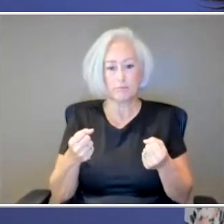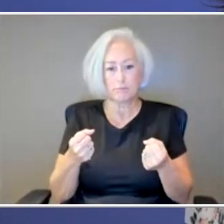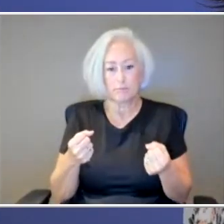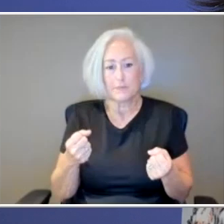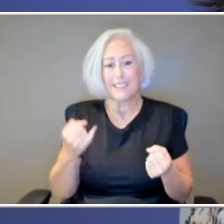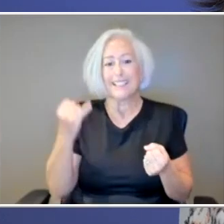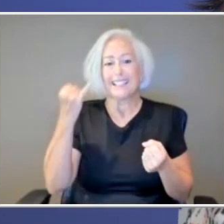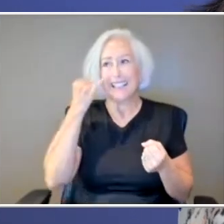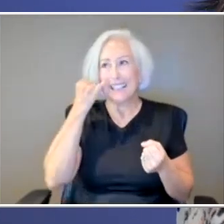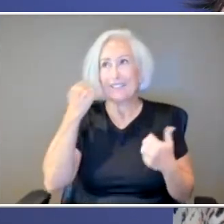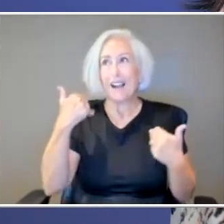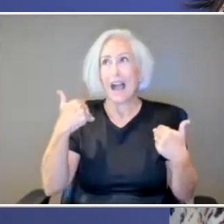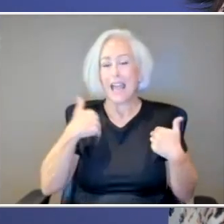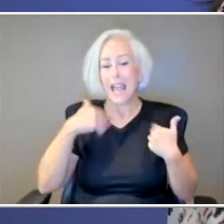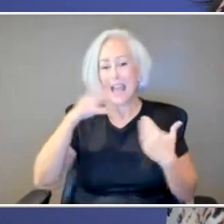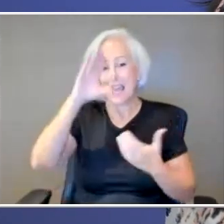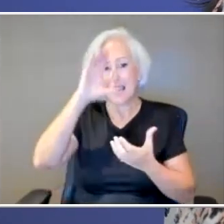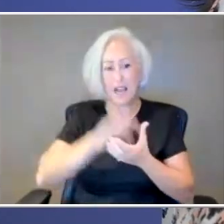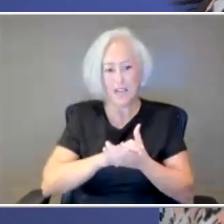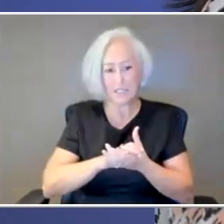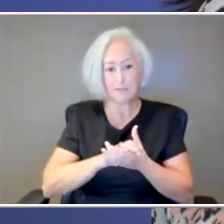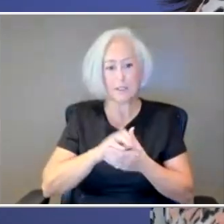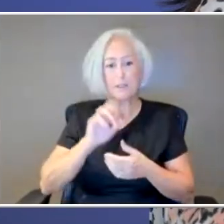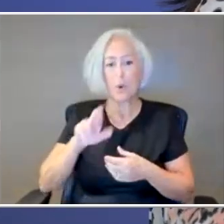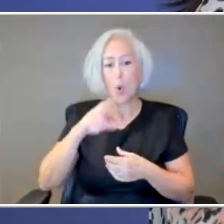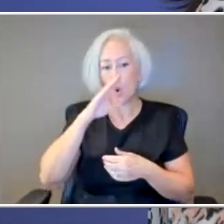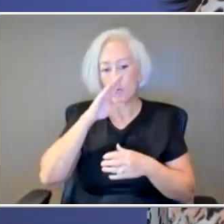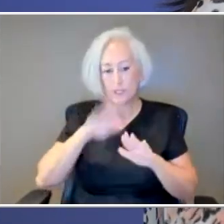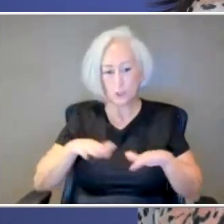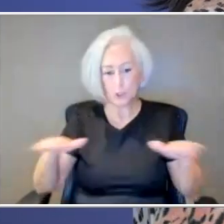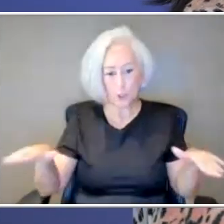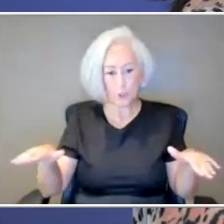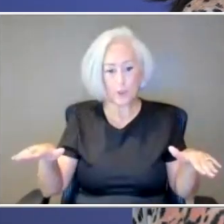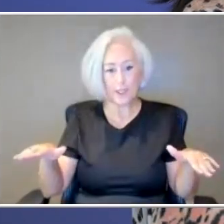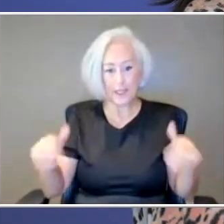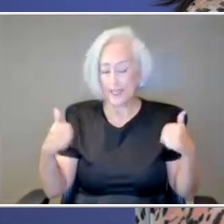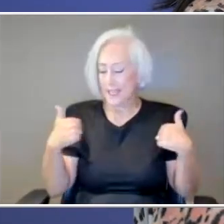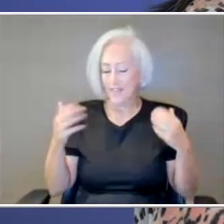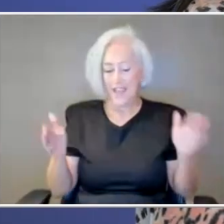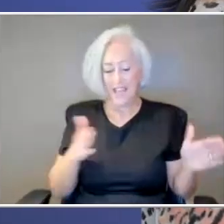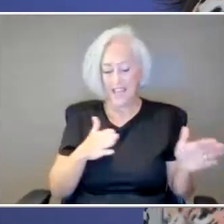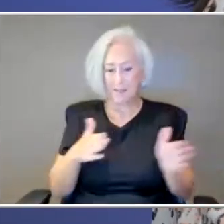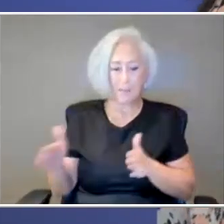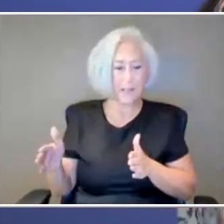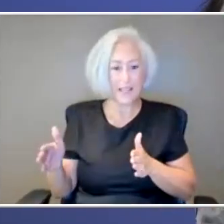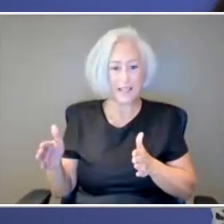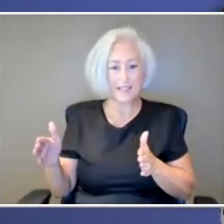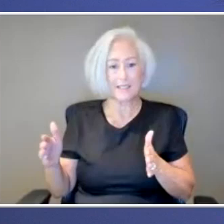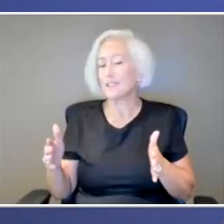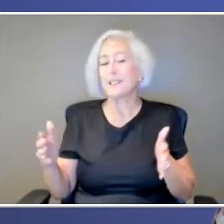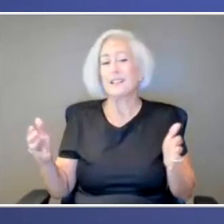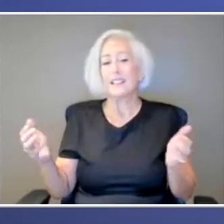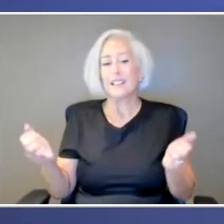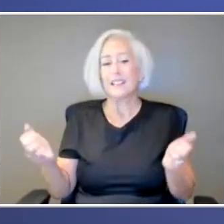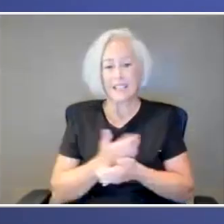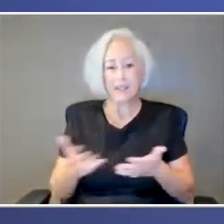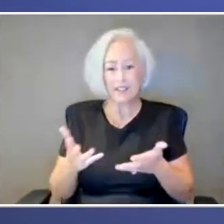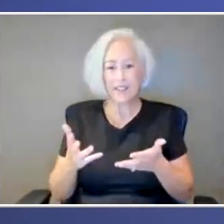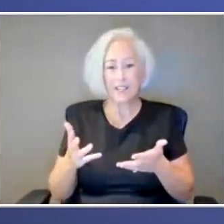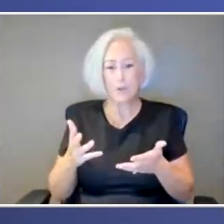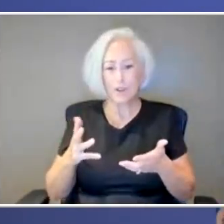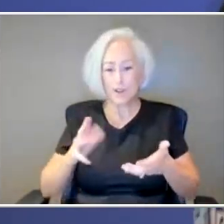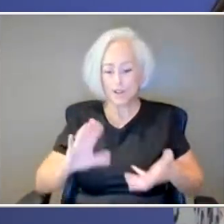husband or kids, or if I had plans for that, this would have totally just shot a big old